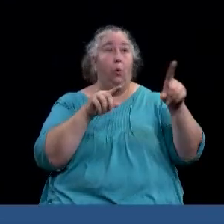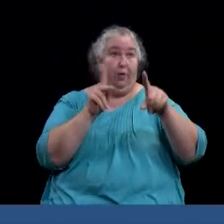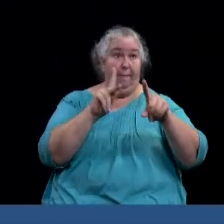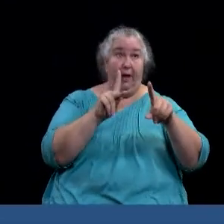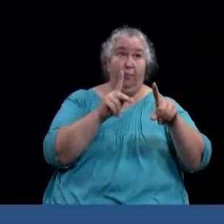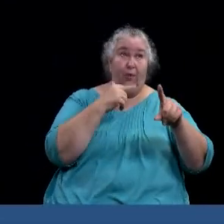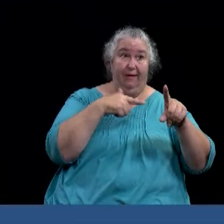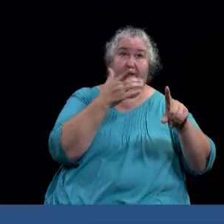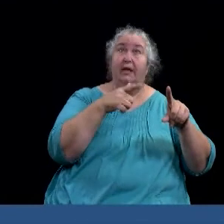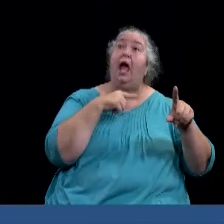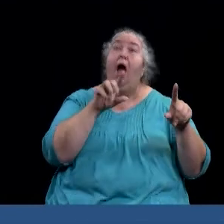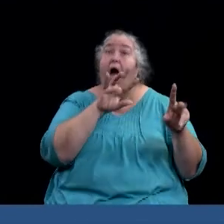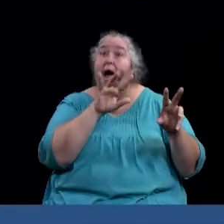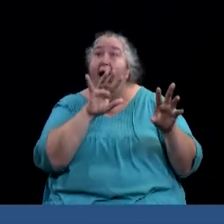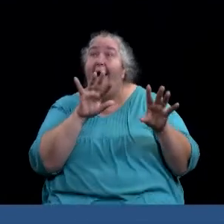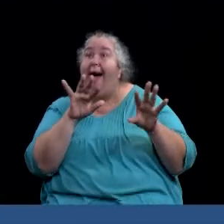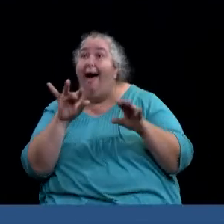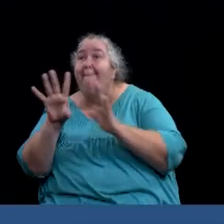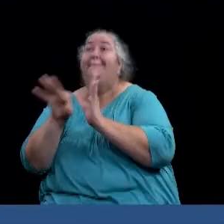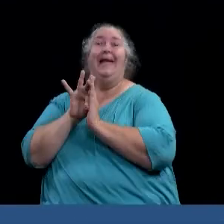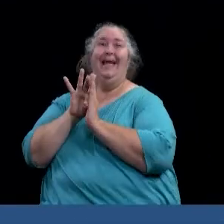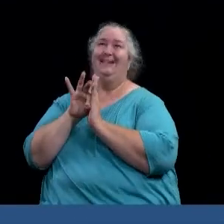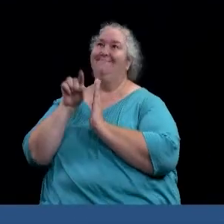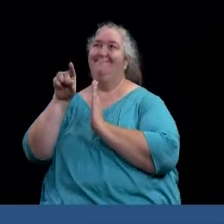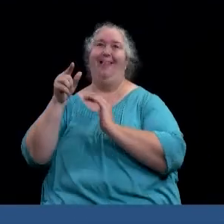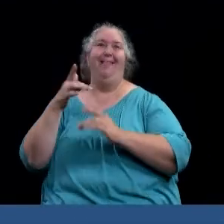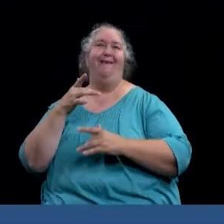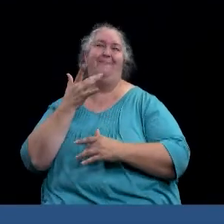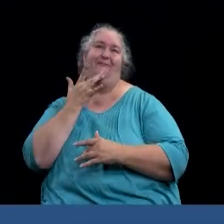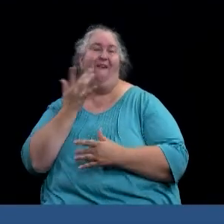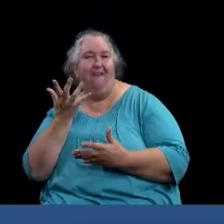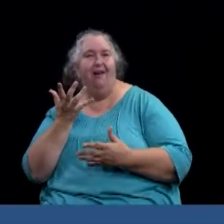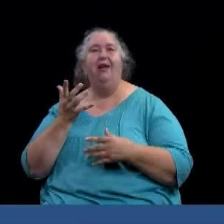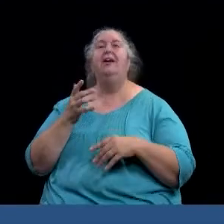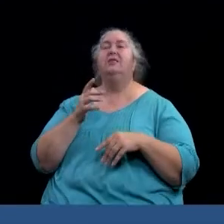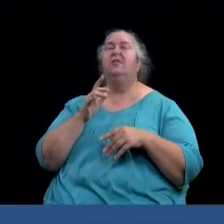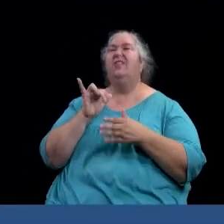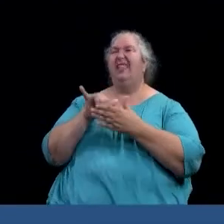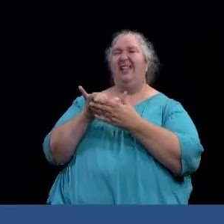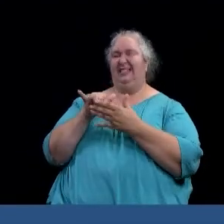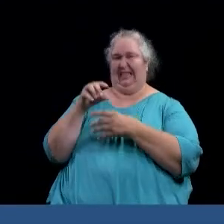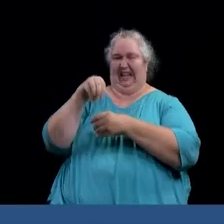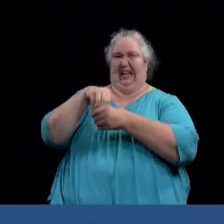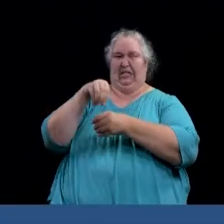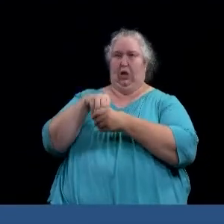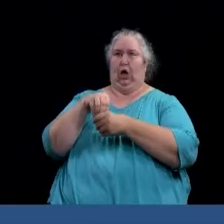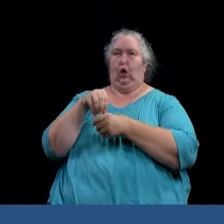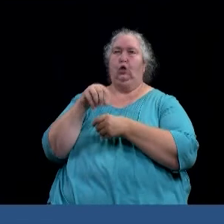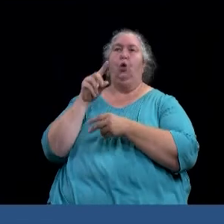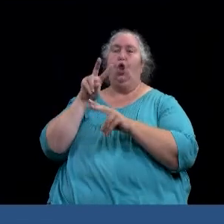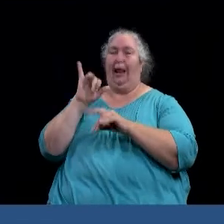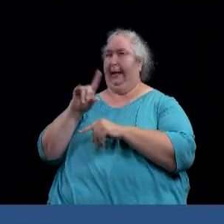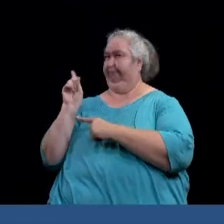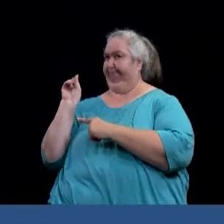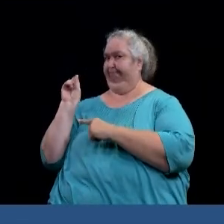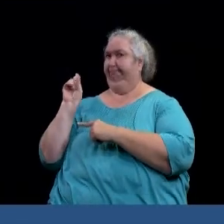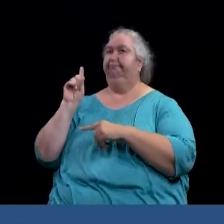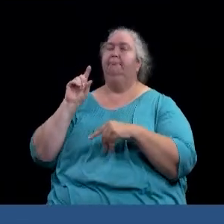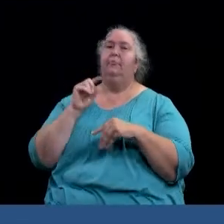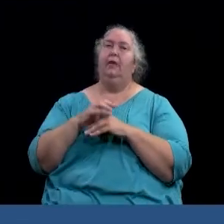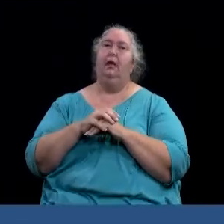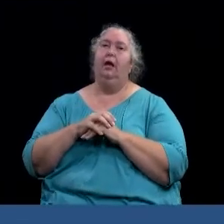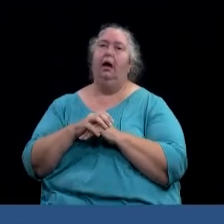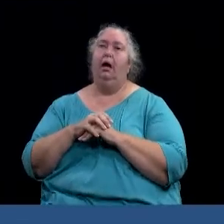but so that's what all the interiors will look like, and we can't wait to get started either.